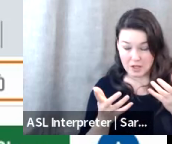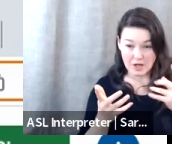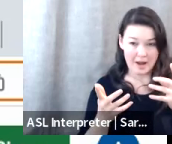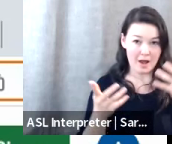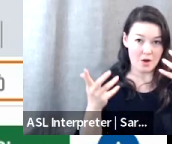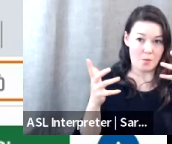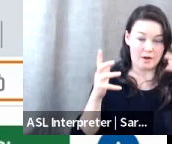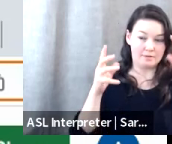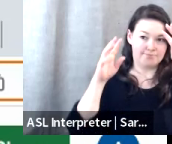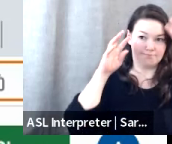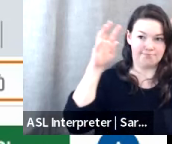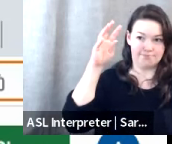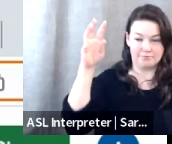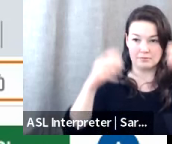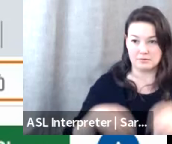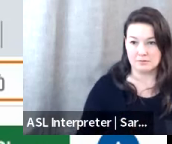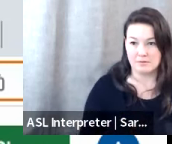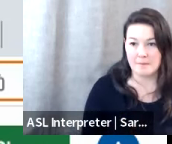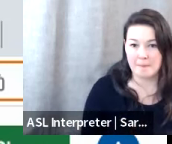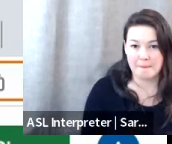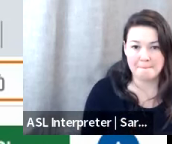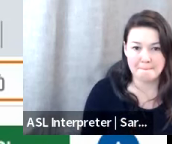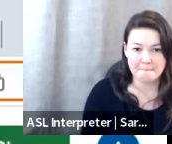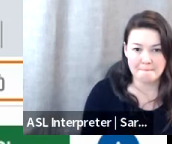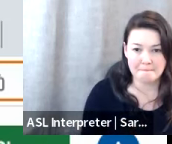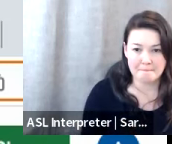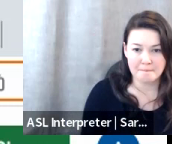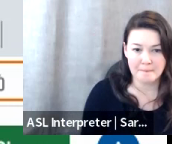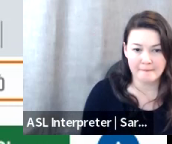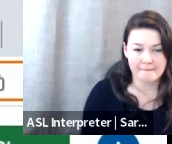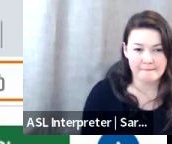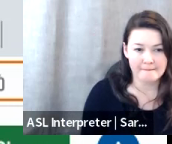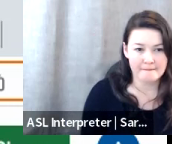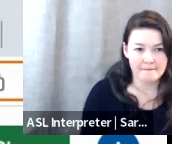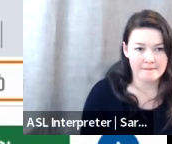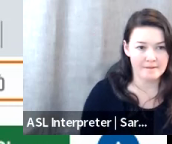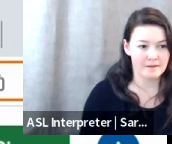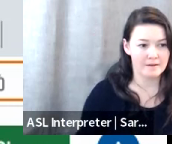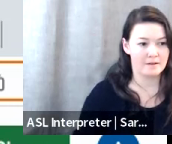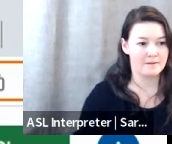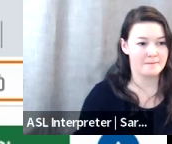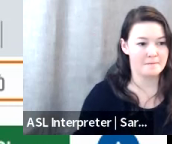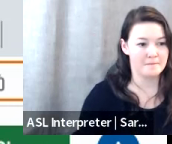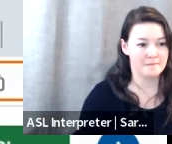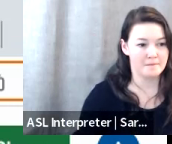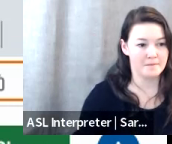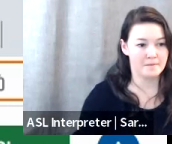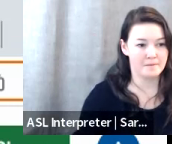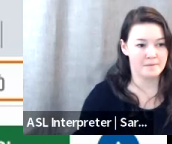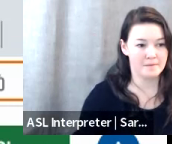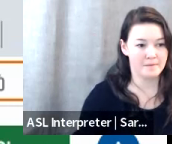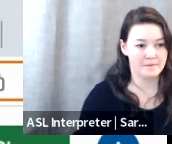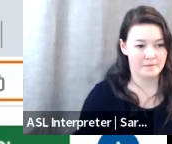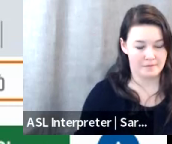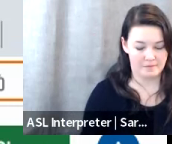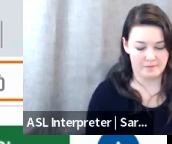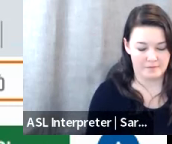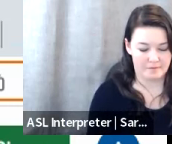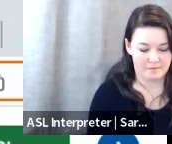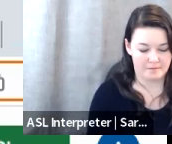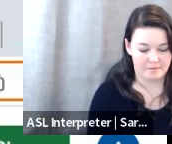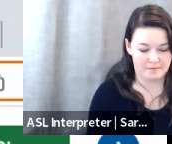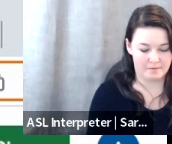de sugerencias, pero quería saber si esta lista abarca lo que se había analizado, de lo que fueron las consideraciones que